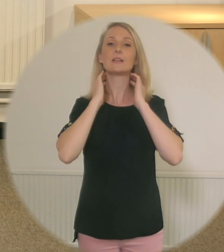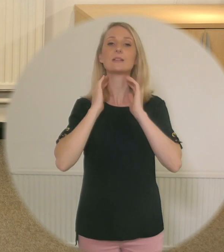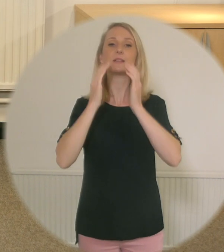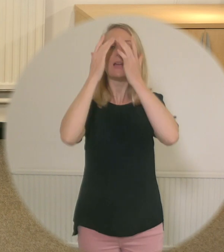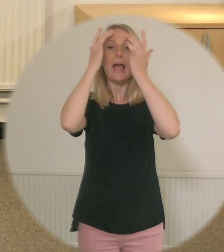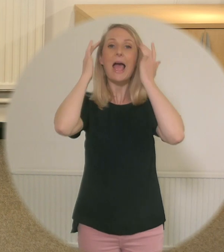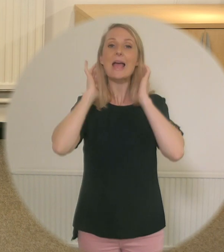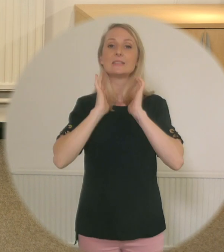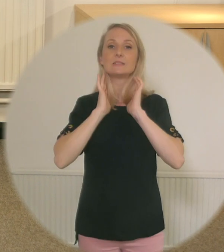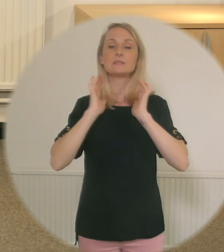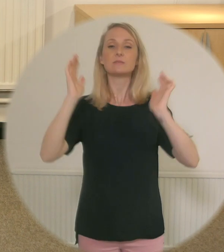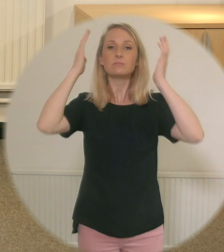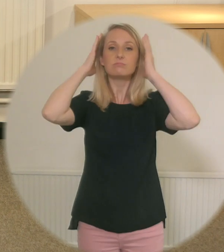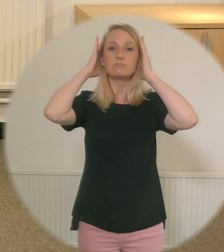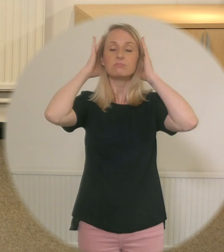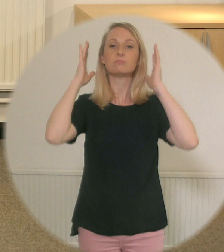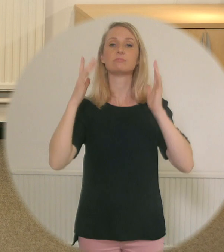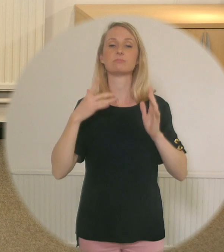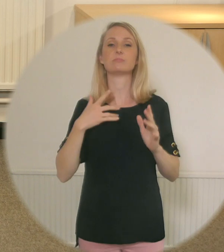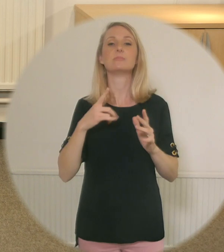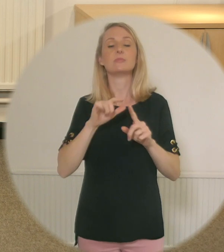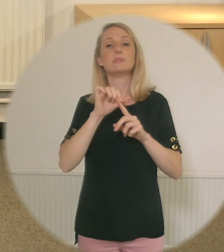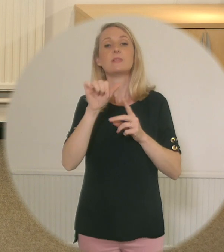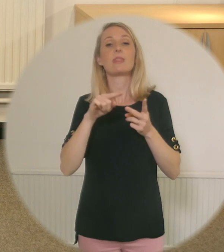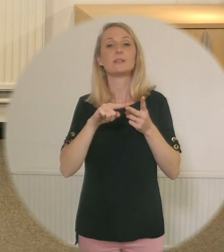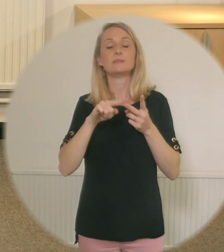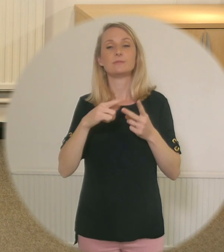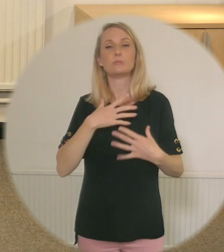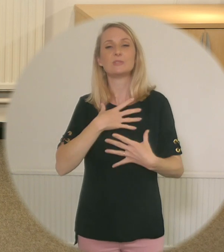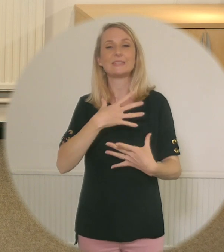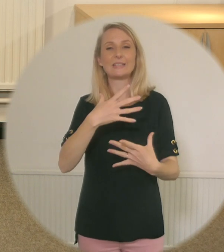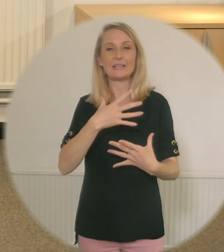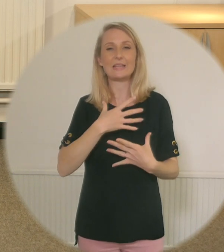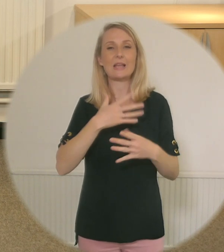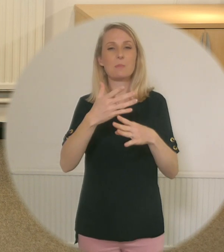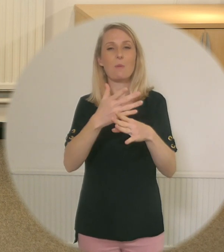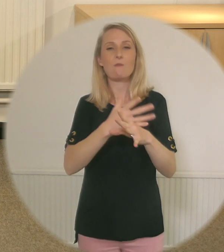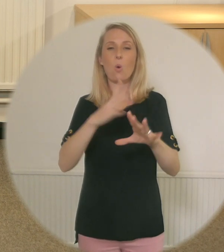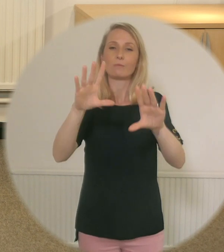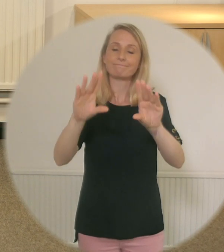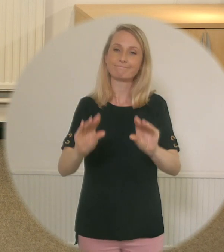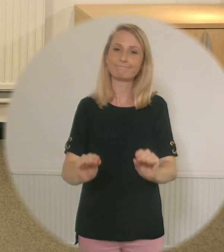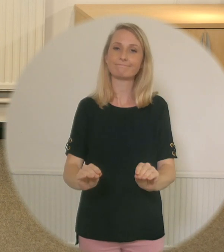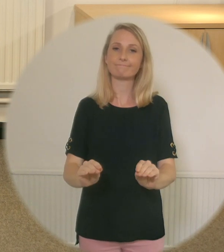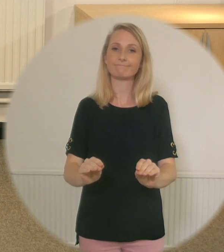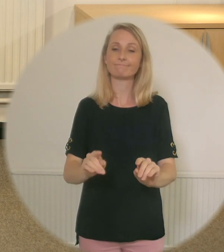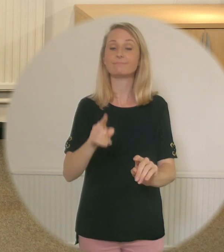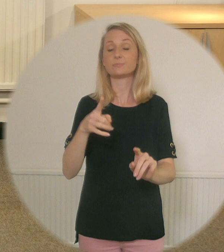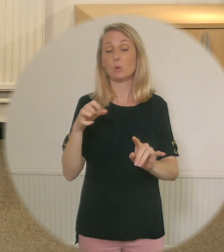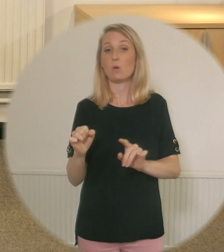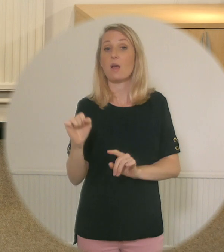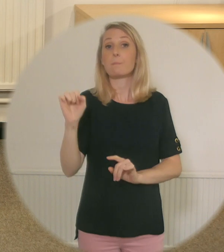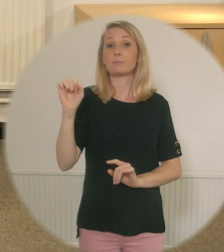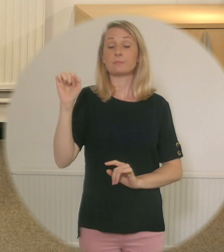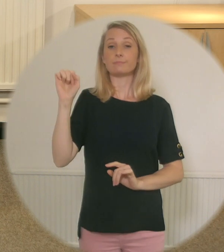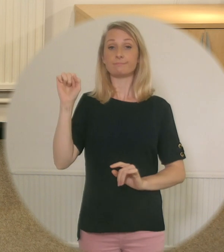some breathing as we then come to end the session. So if you feel that you're sitting upright once again, feel